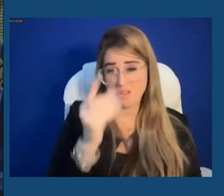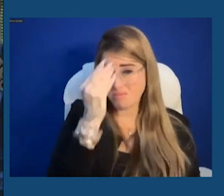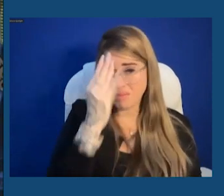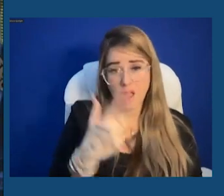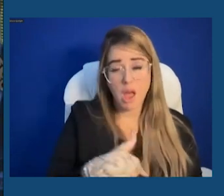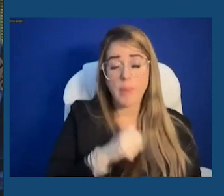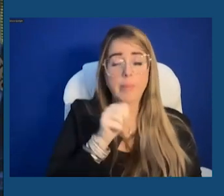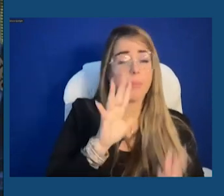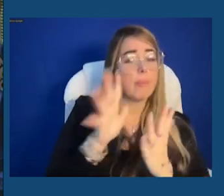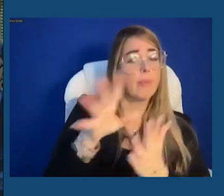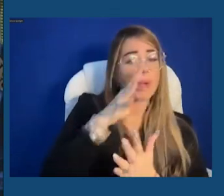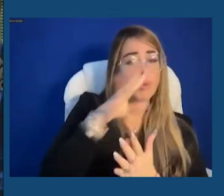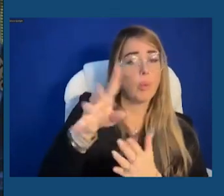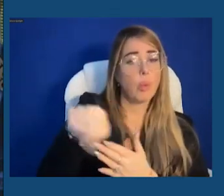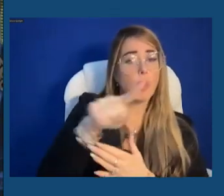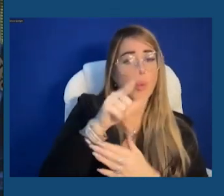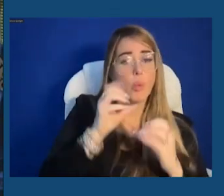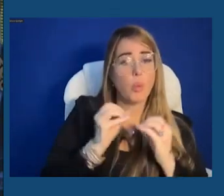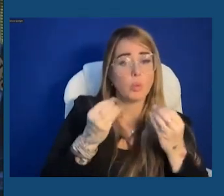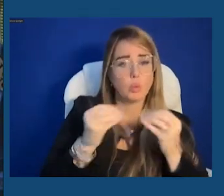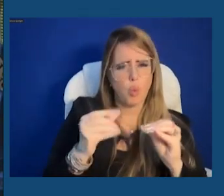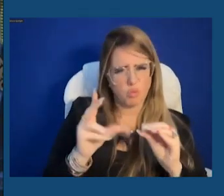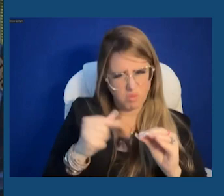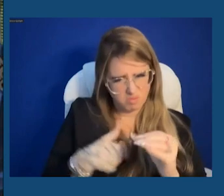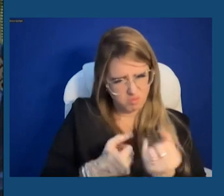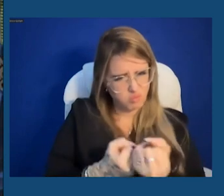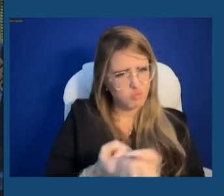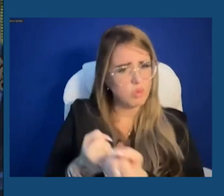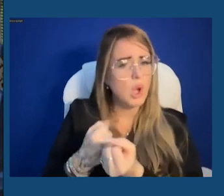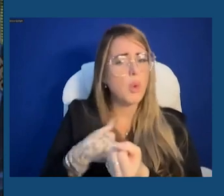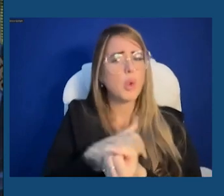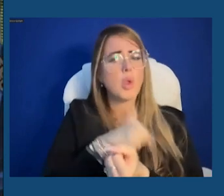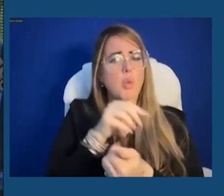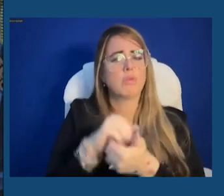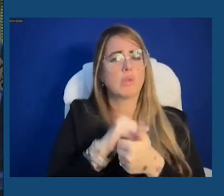I'm not going to say you're on your own. You know, we're going to solve this together, and that should be a